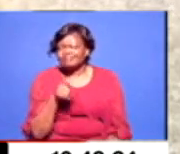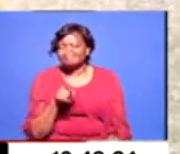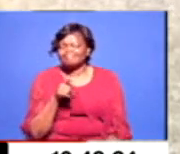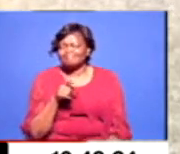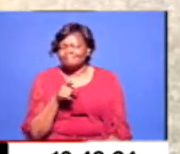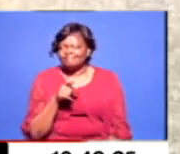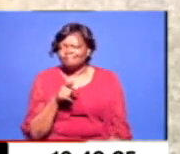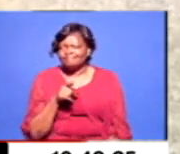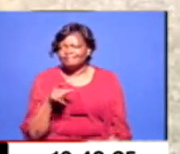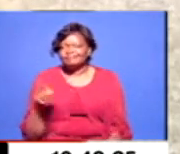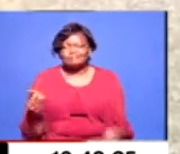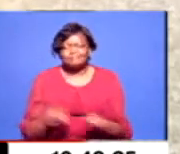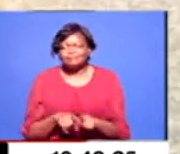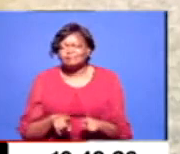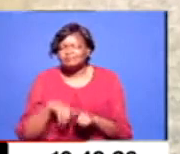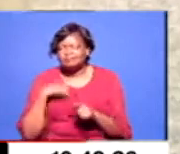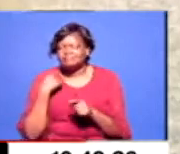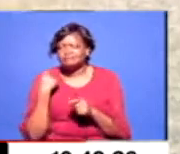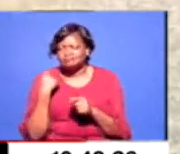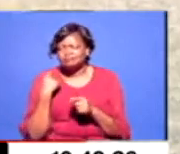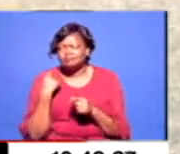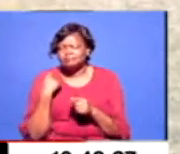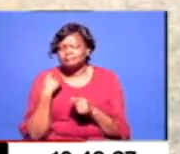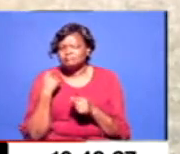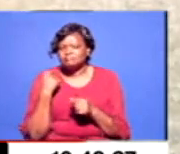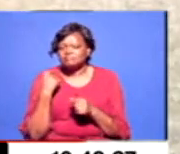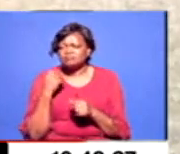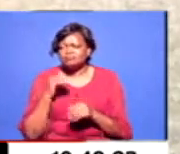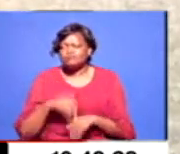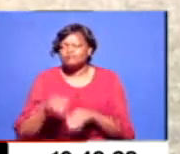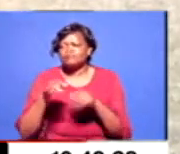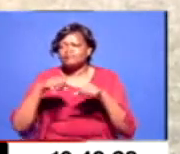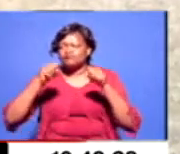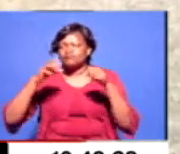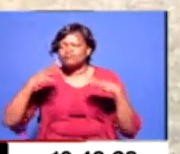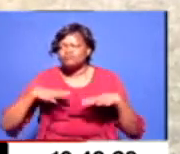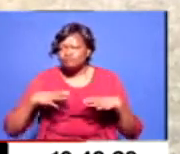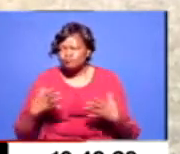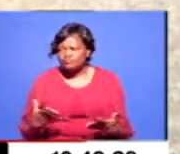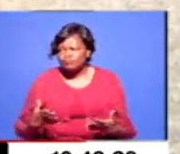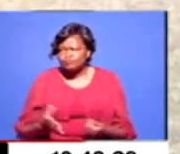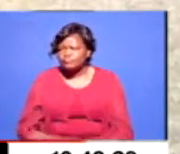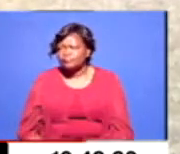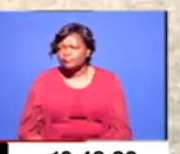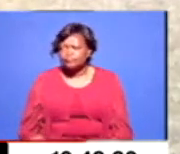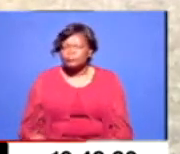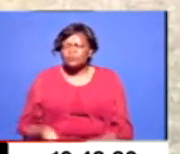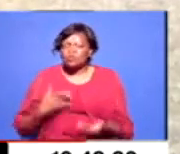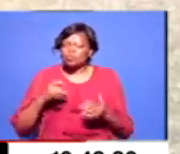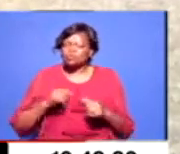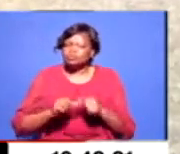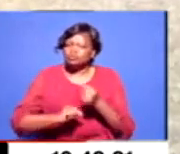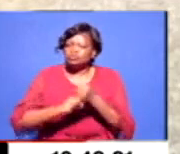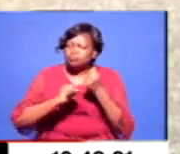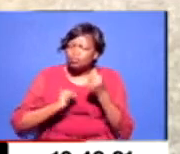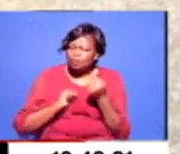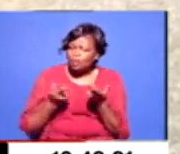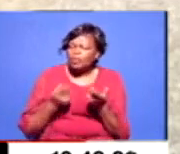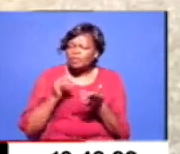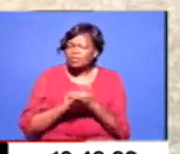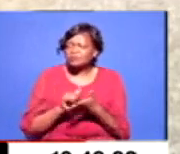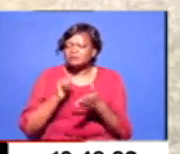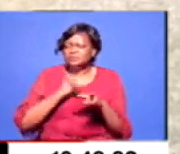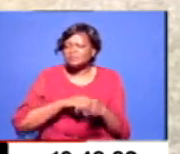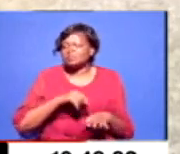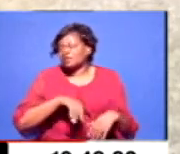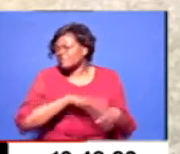guys. Mm-hmm. So we are looking at it. How are we going to sustain these girls so that they don't go back to the old ways they were using